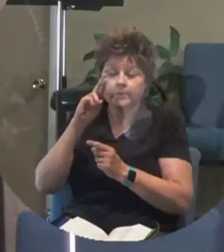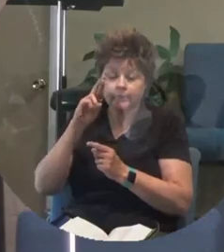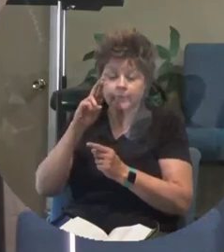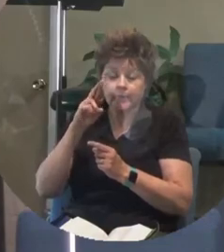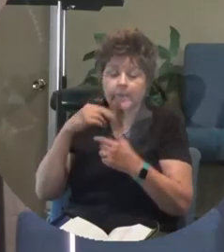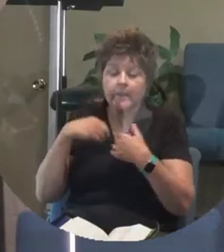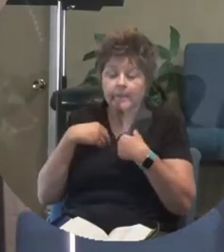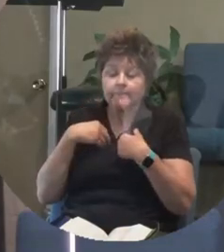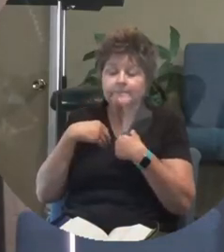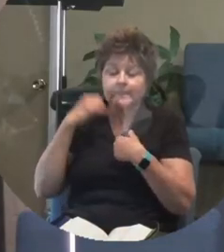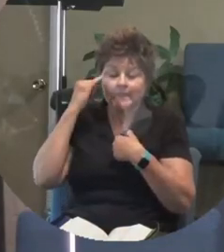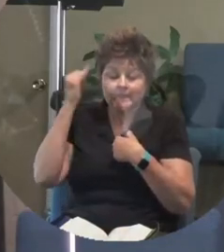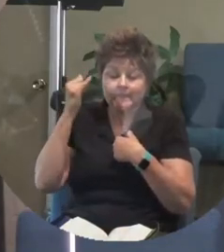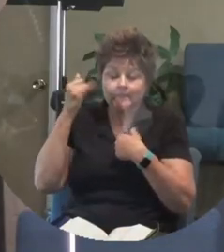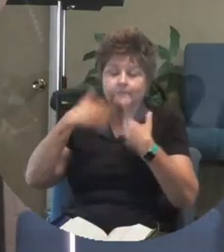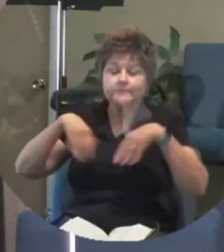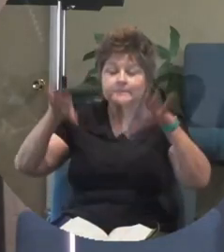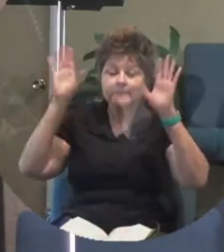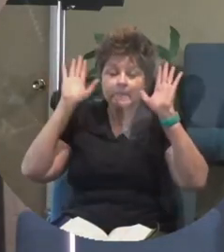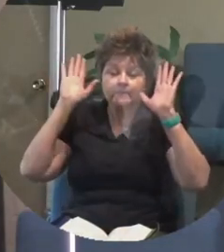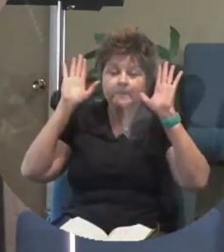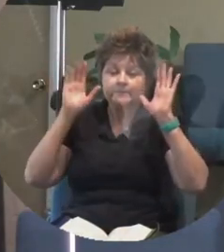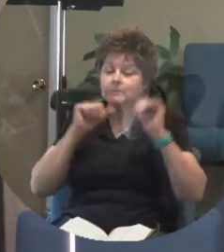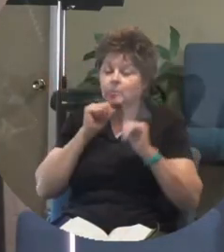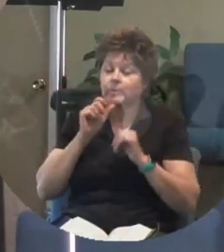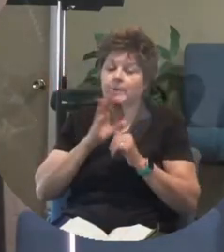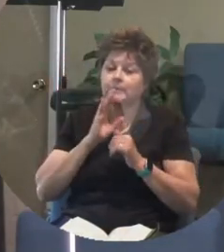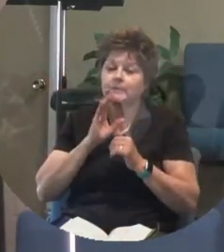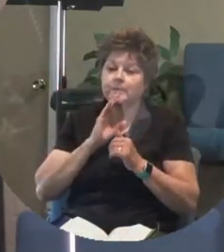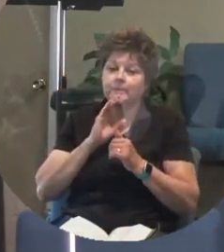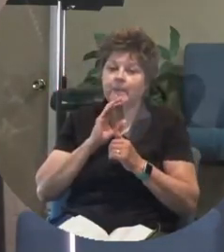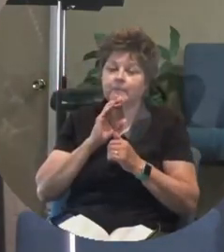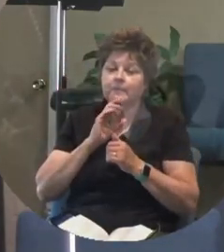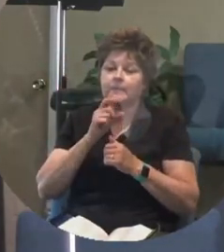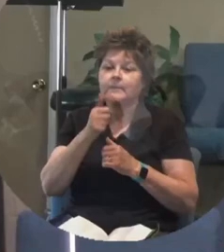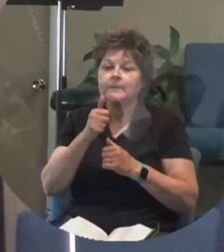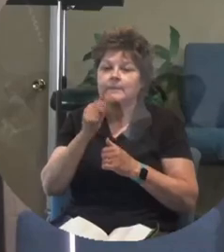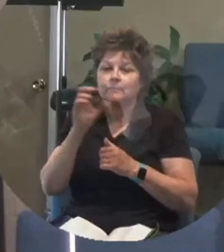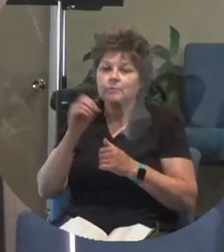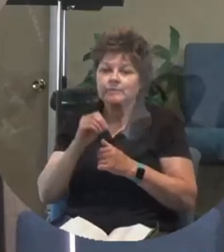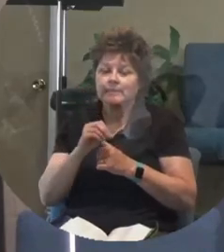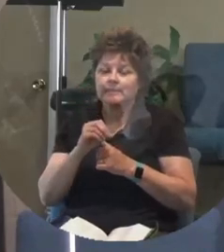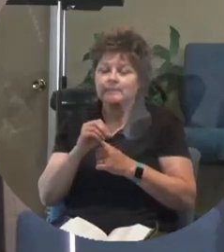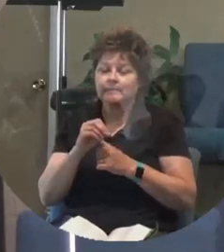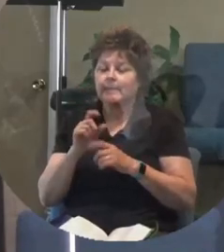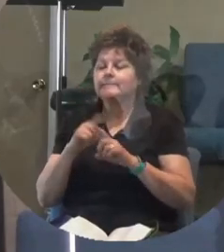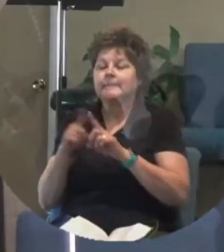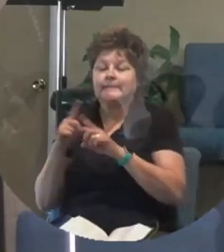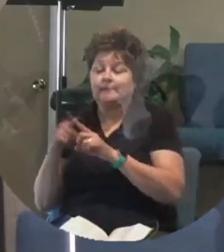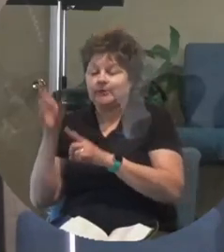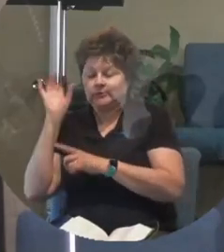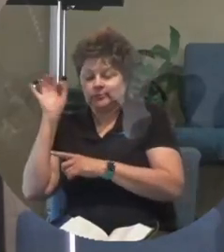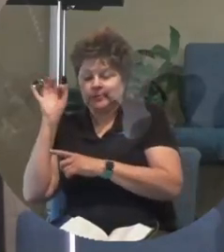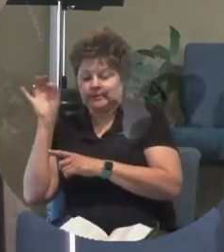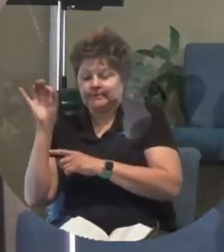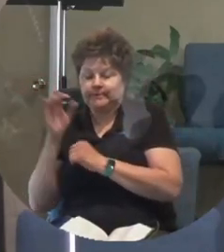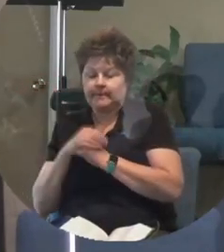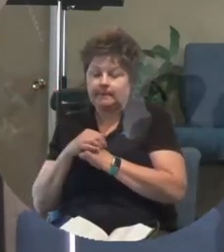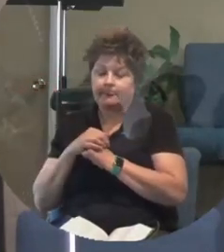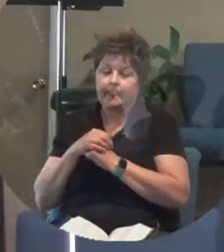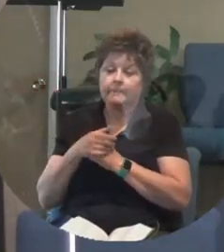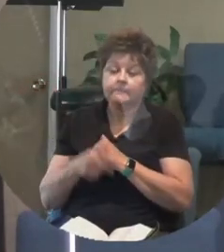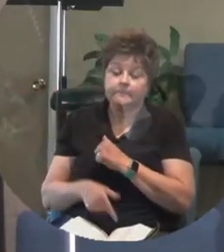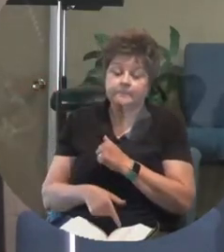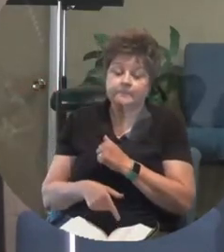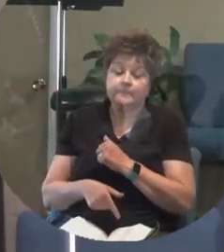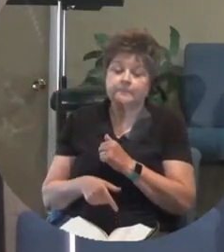of sacrifice. So we're not talking about the tithe. That's another sermon. This is